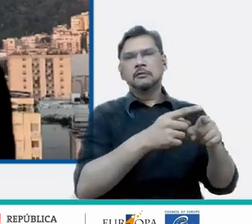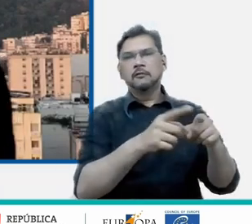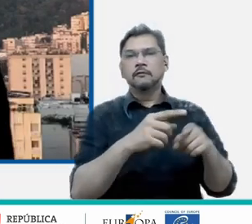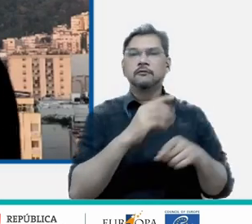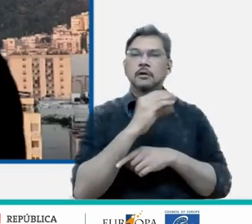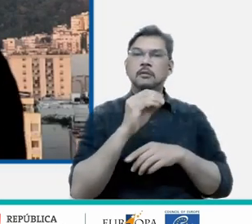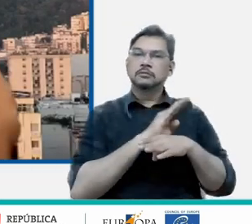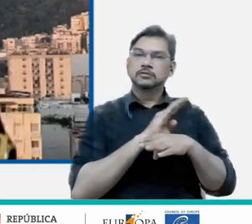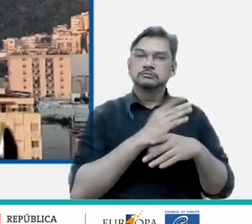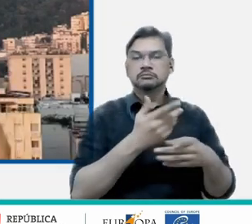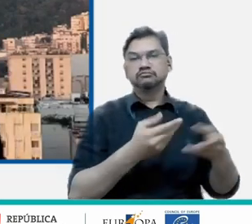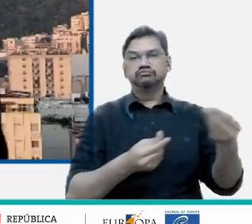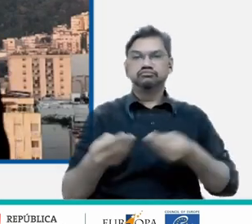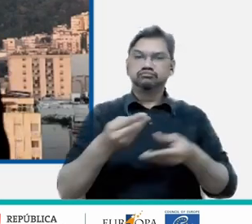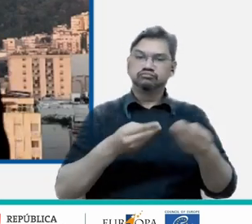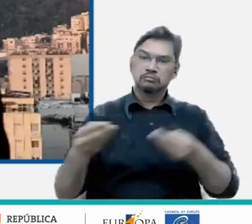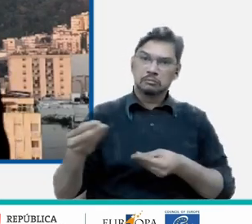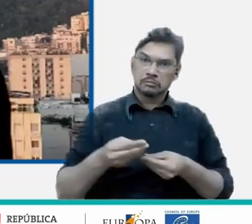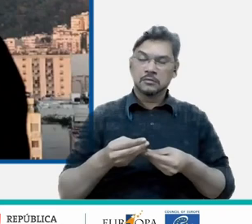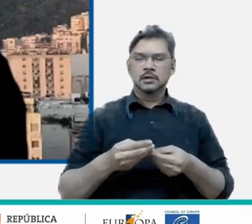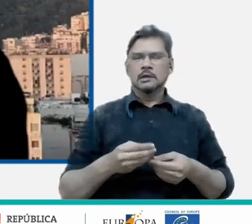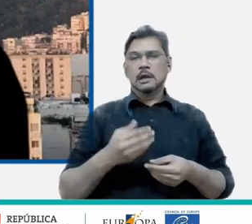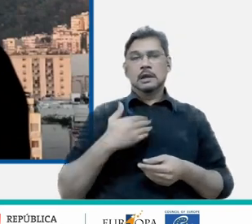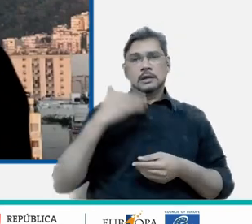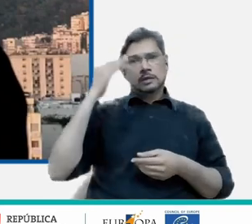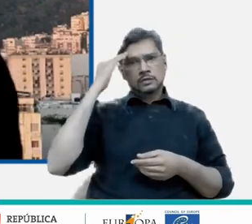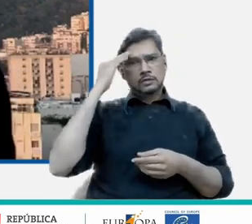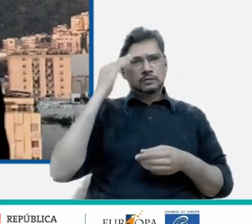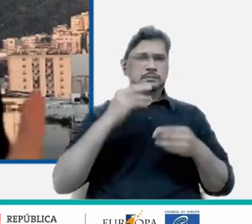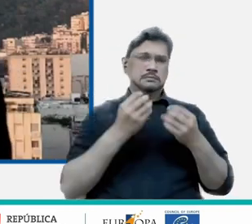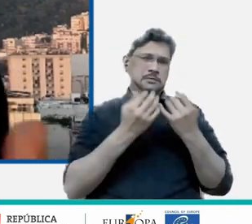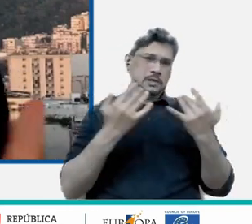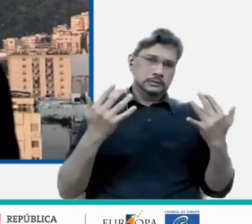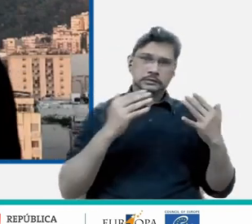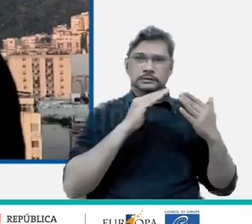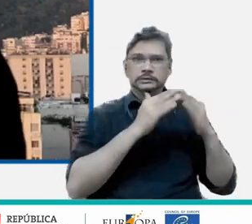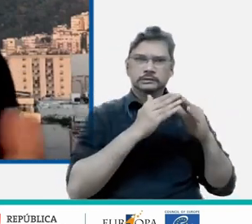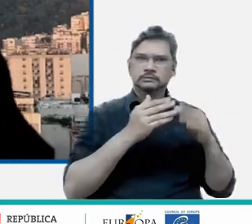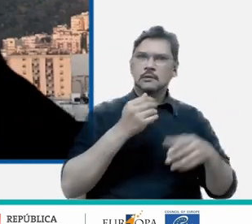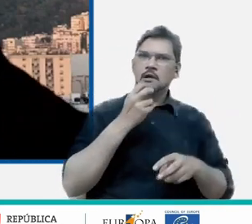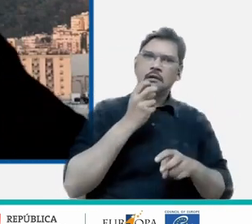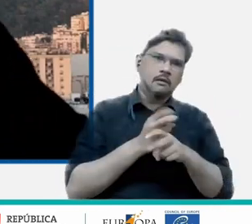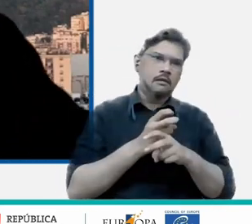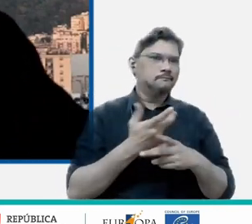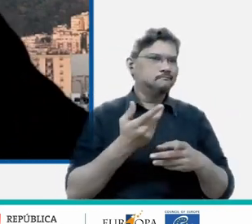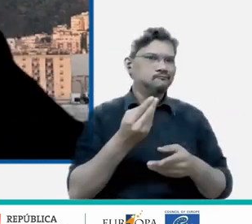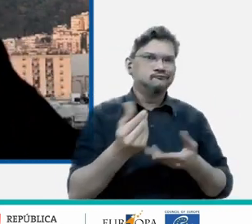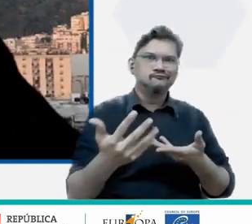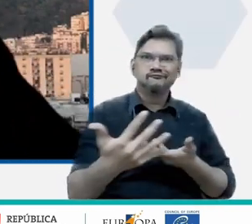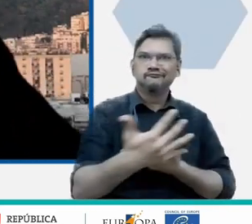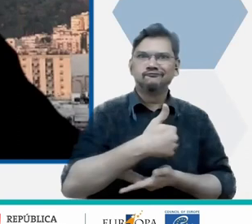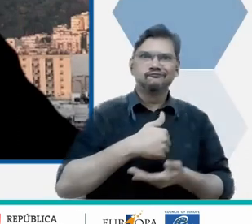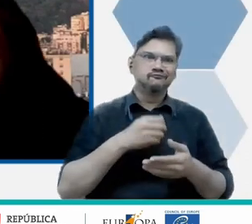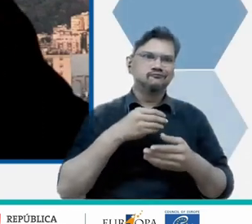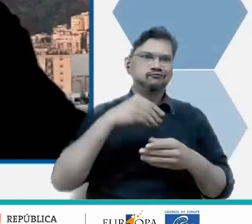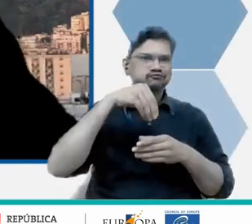cannot raise private capital. But we think and we know that to actually close the big gap that we're going to have in terms of investment for